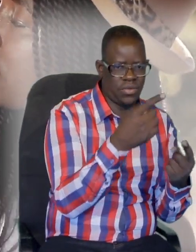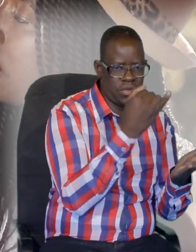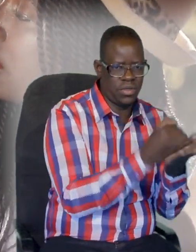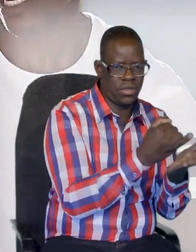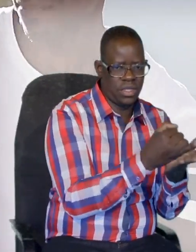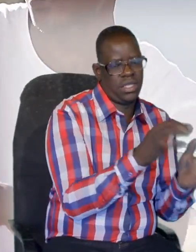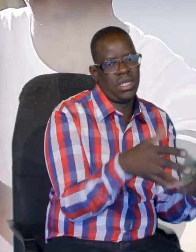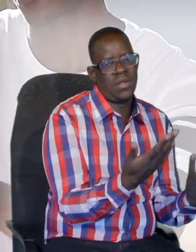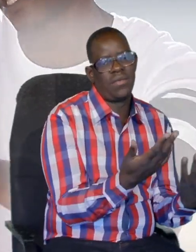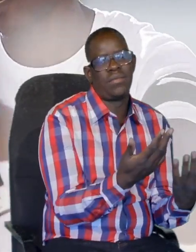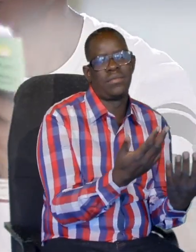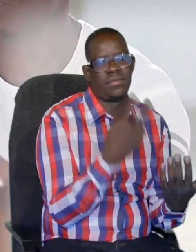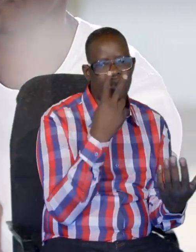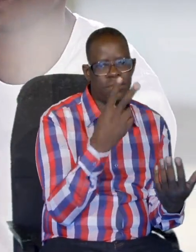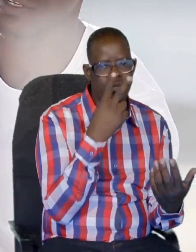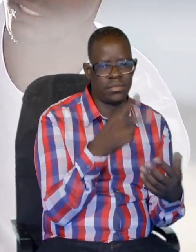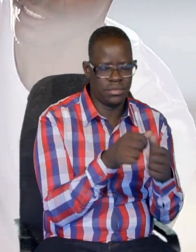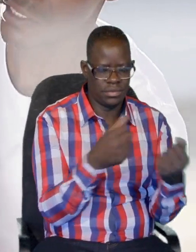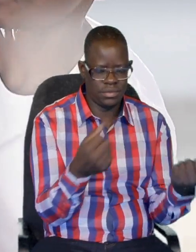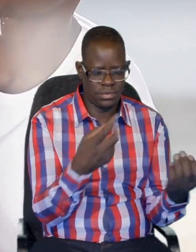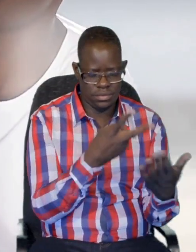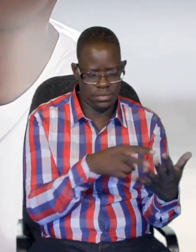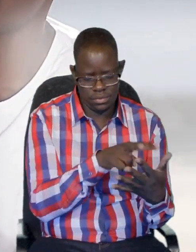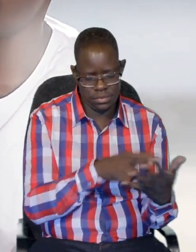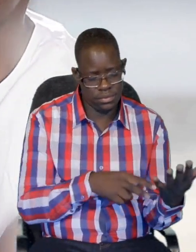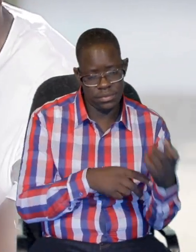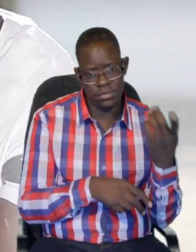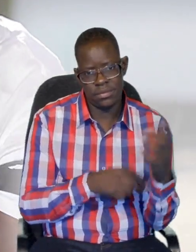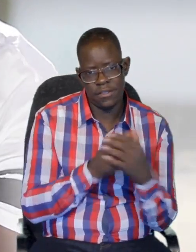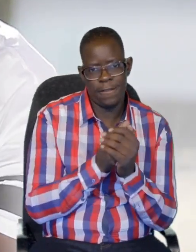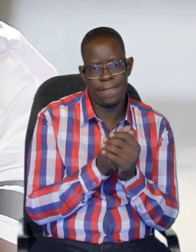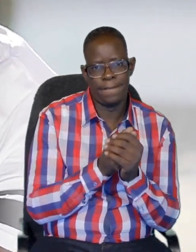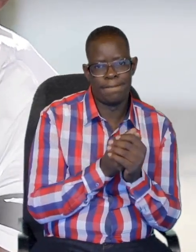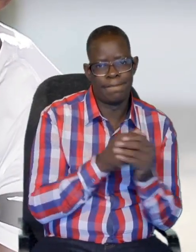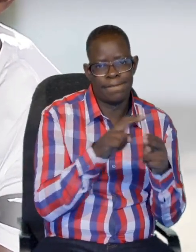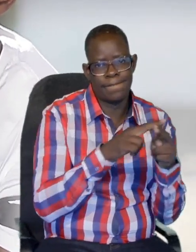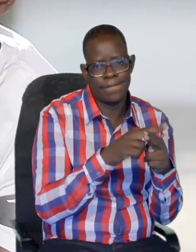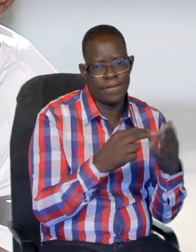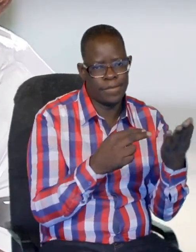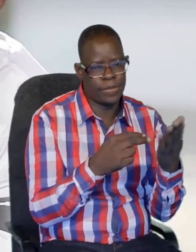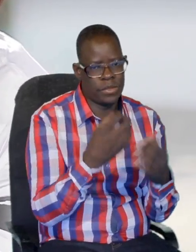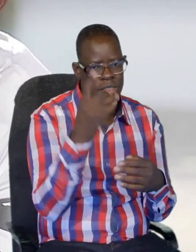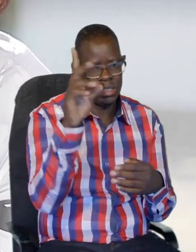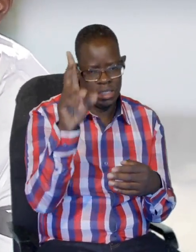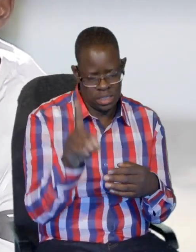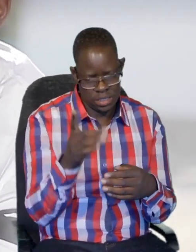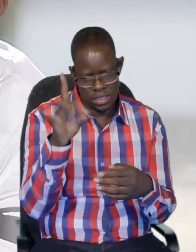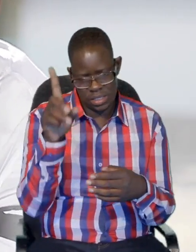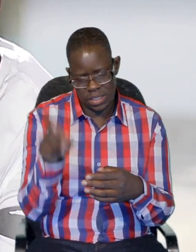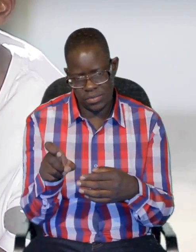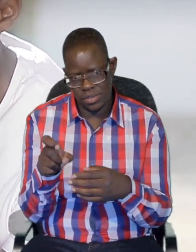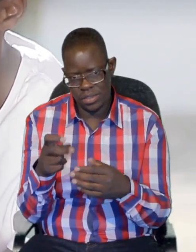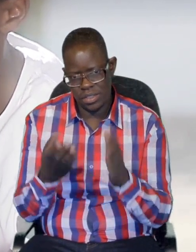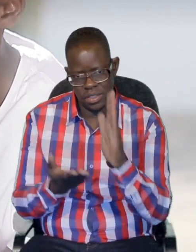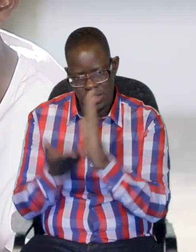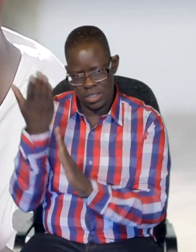then? Let me see. I think I saw some of that. That's correct. Say you sold goods on credit for 8,000, then your assets will increase